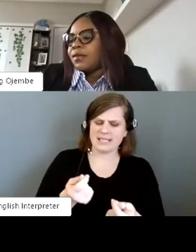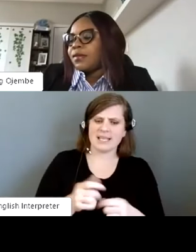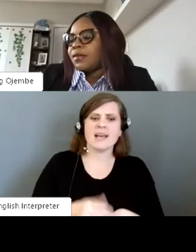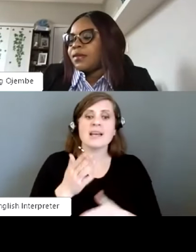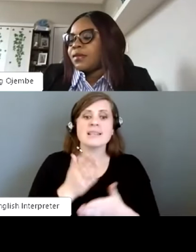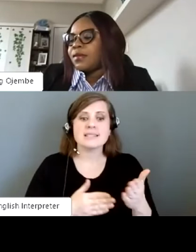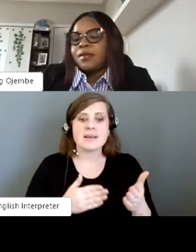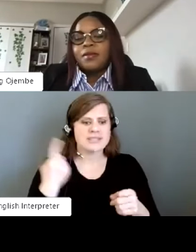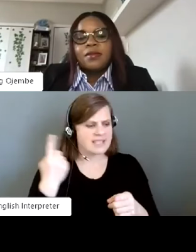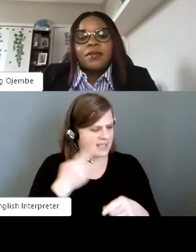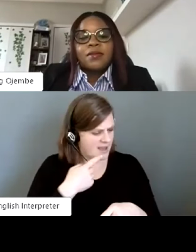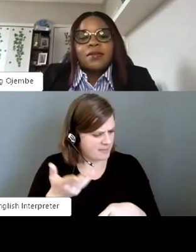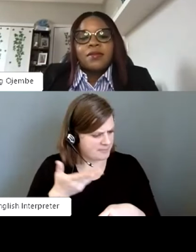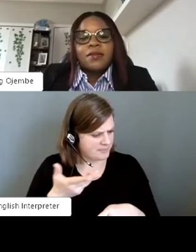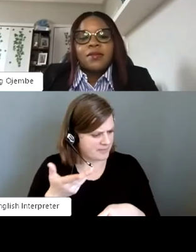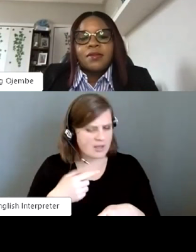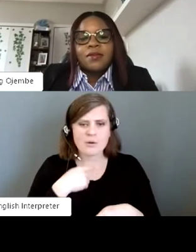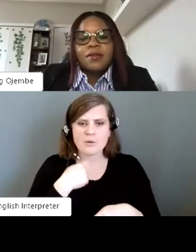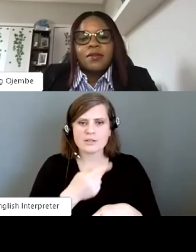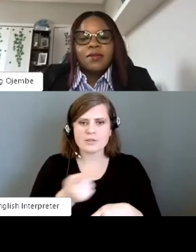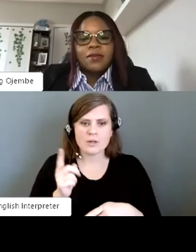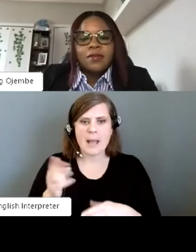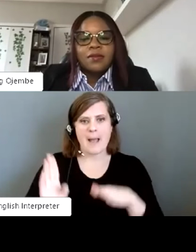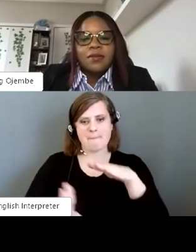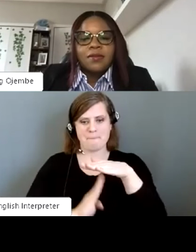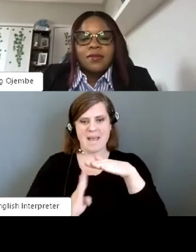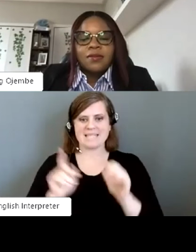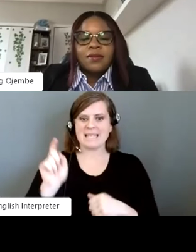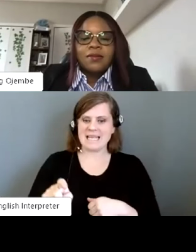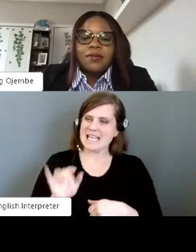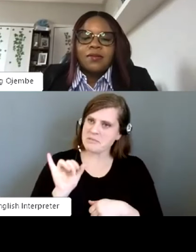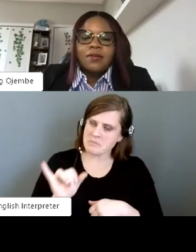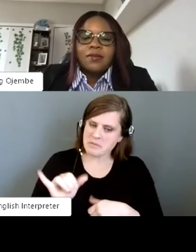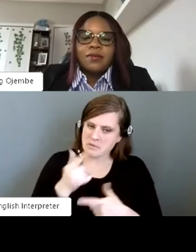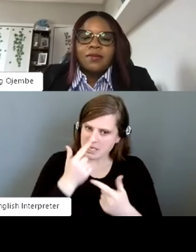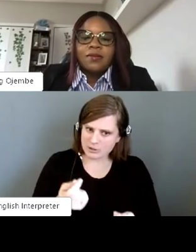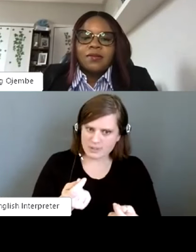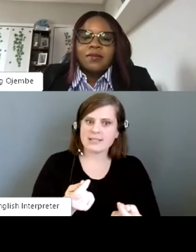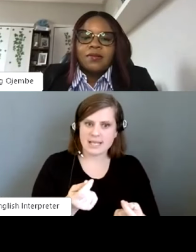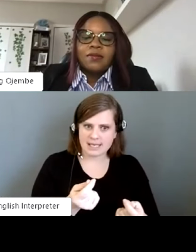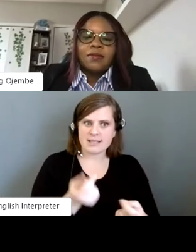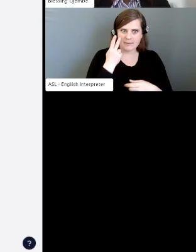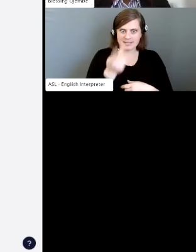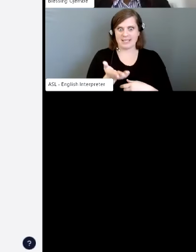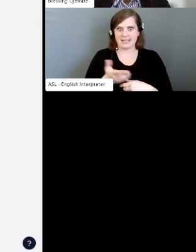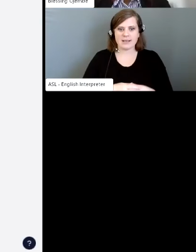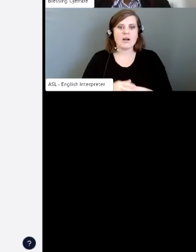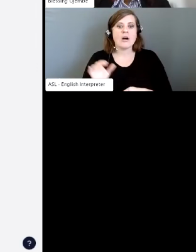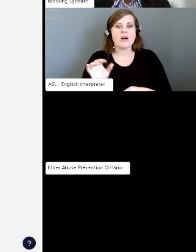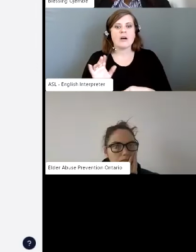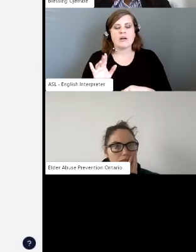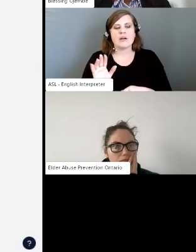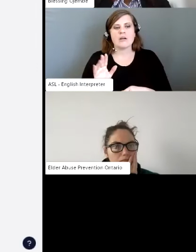said, Erin said, withholding basic needs. That is an interesting conversation you're seeing in there. And we've kind of